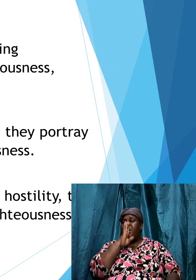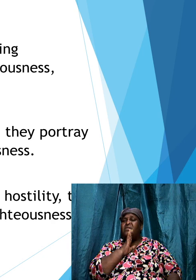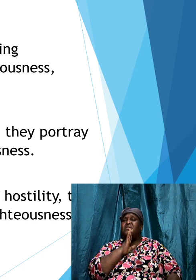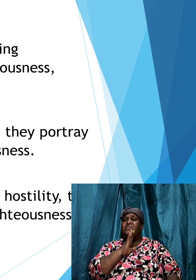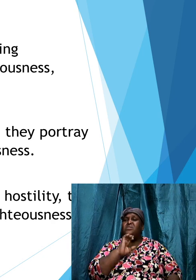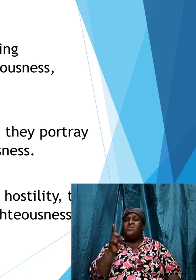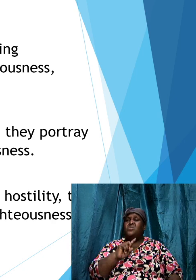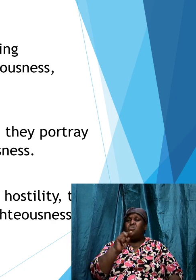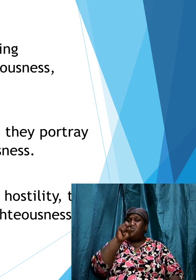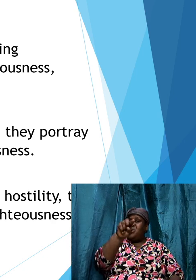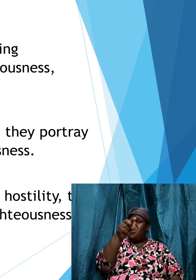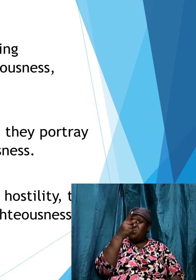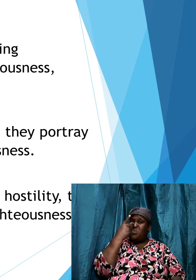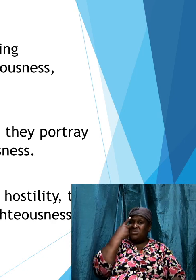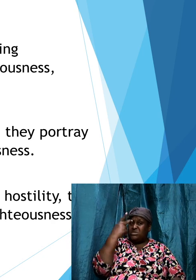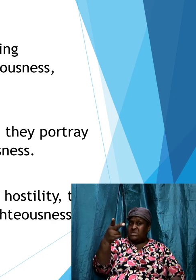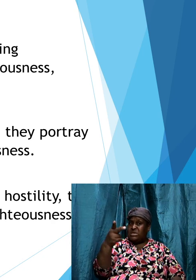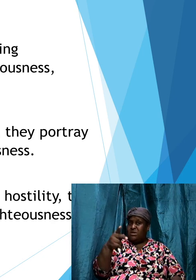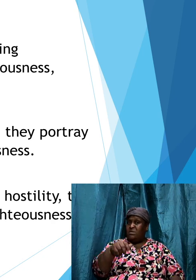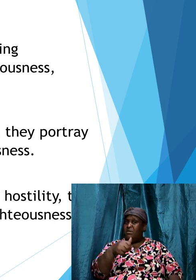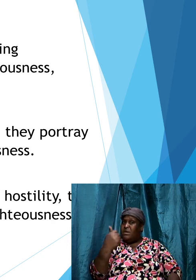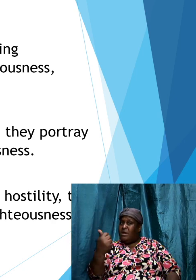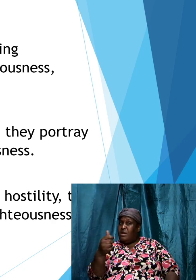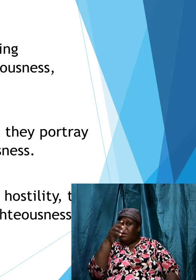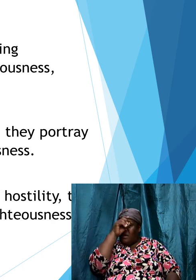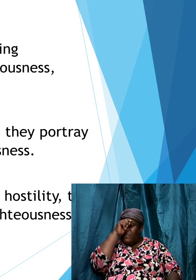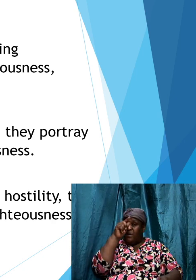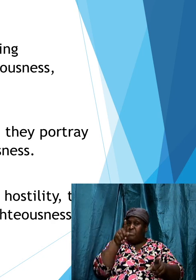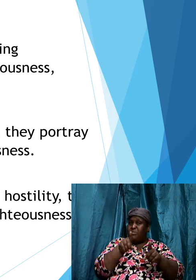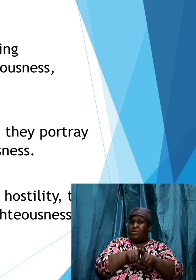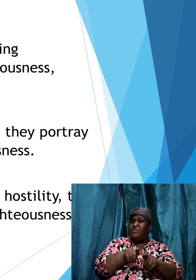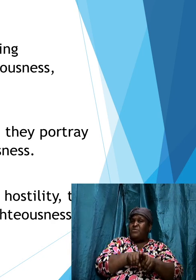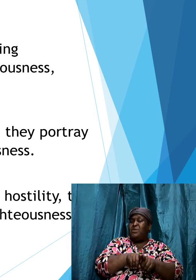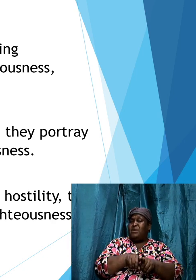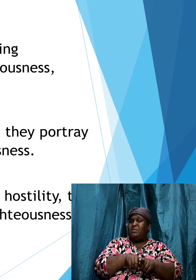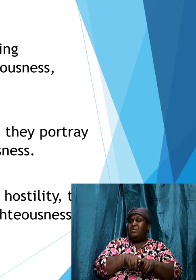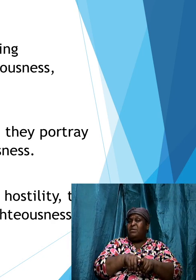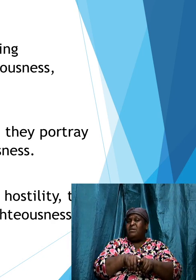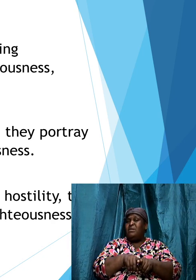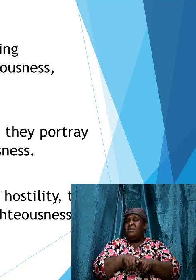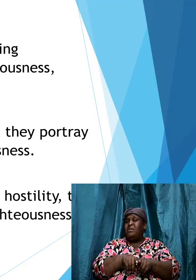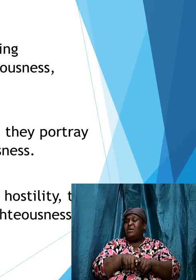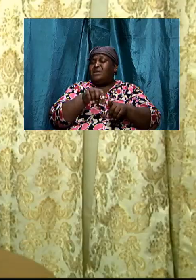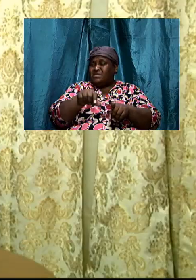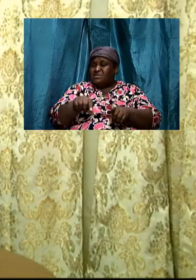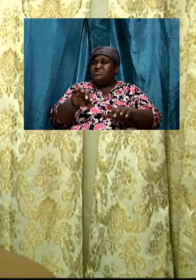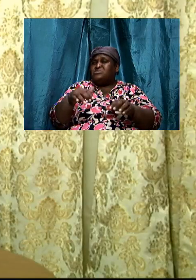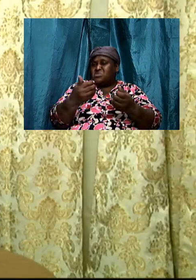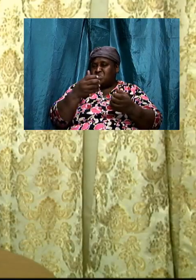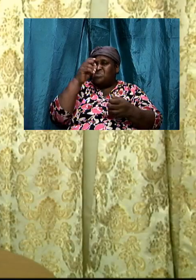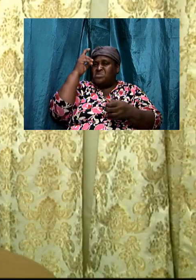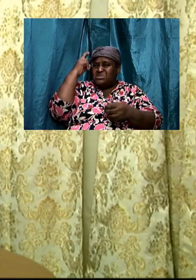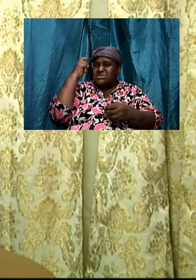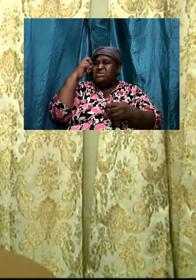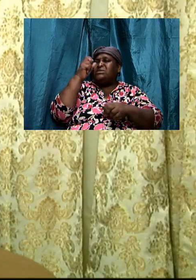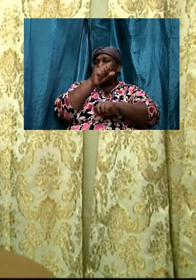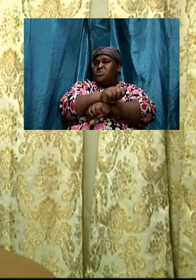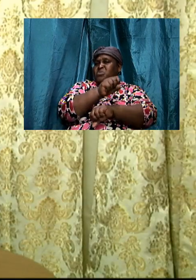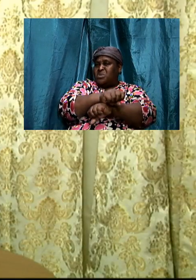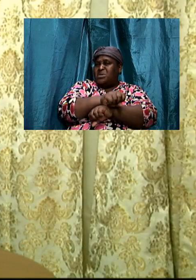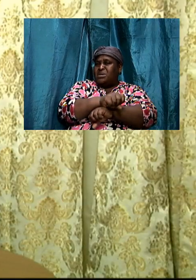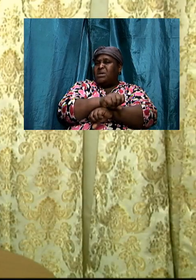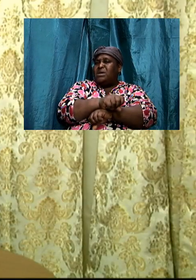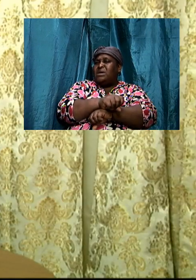where you see another brethren and this is how satan works this is how the